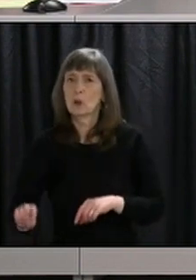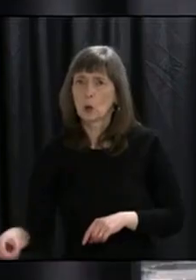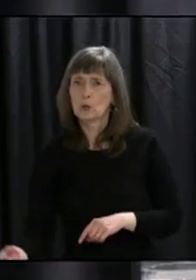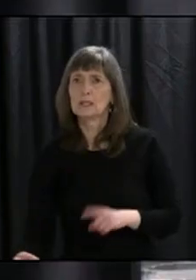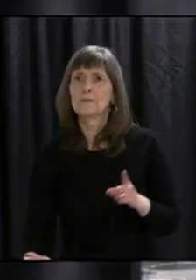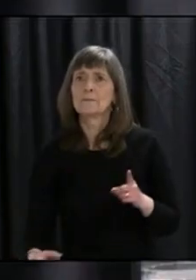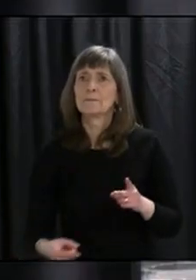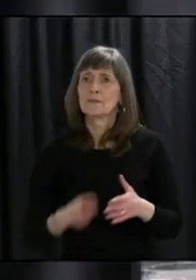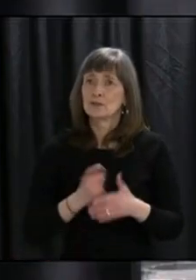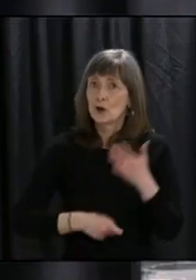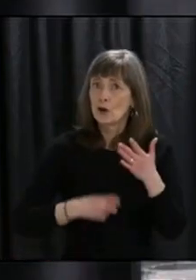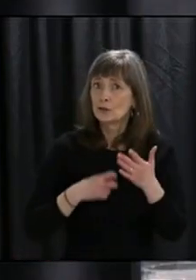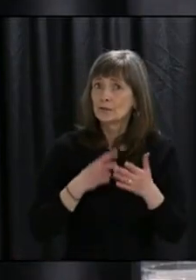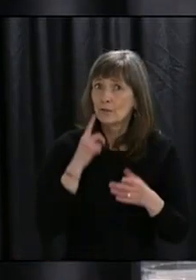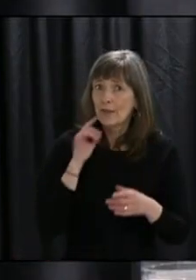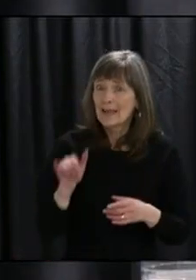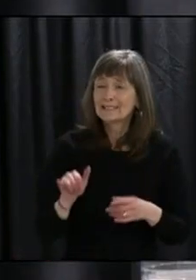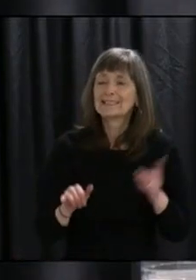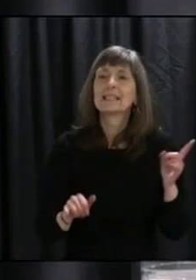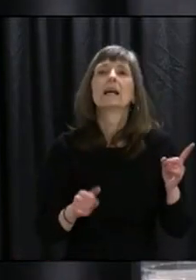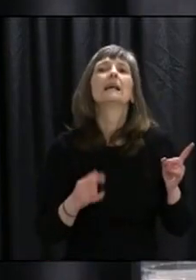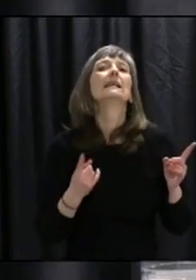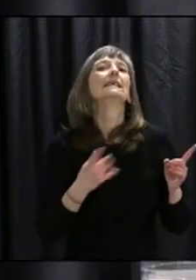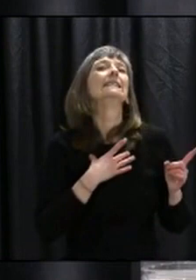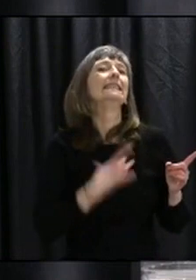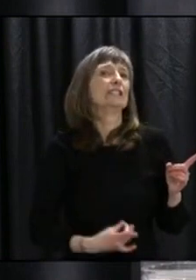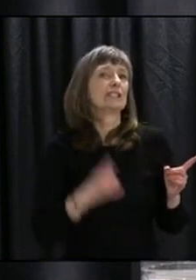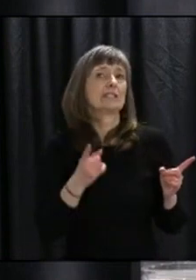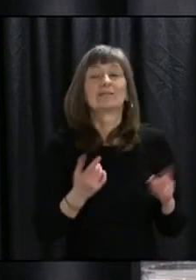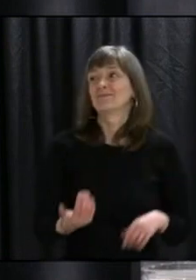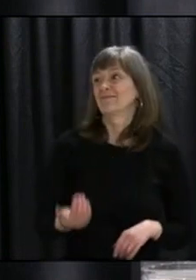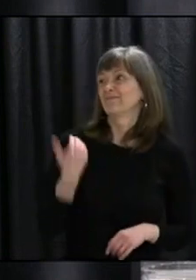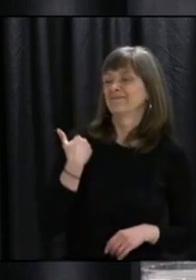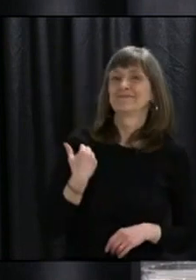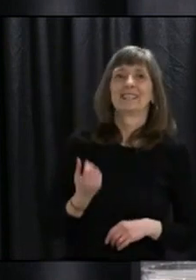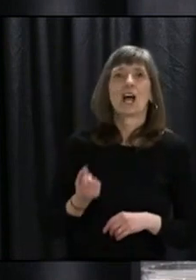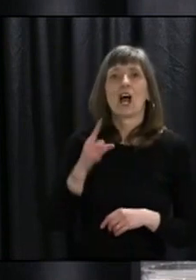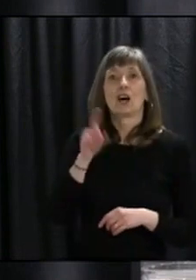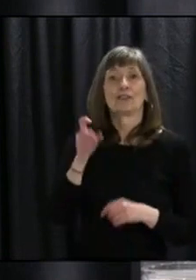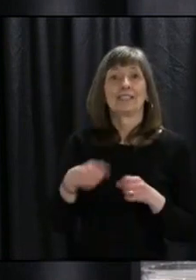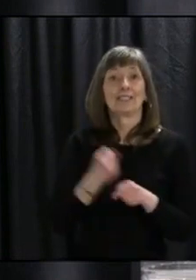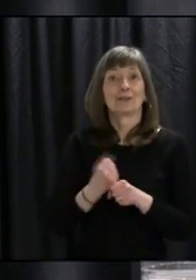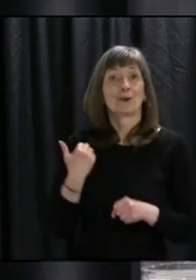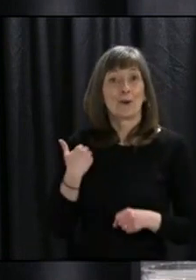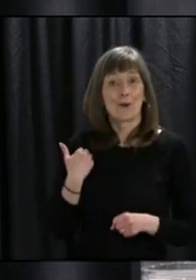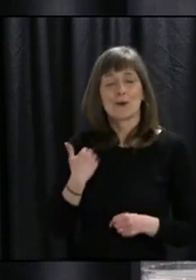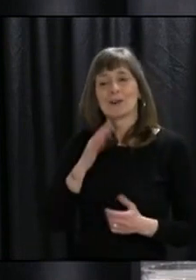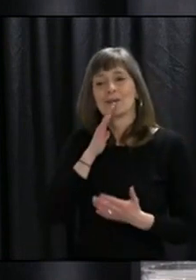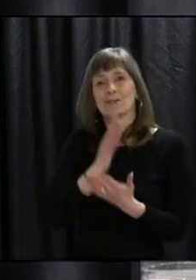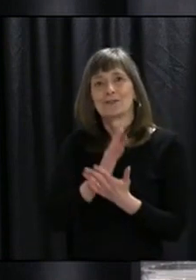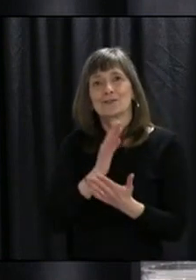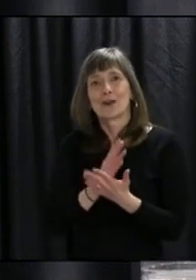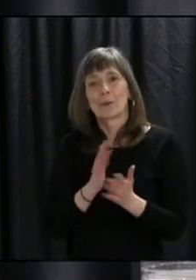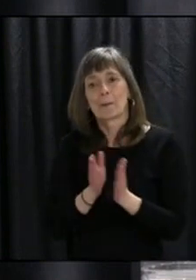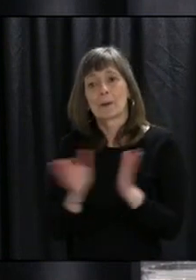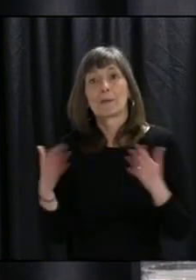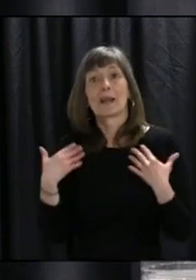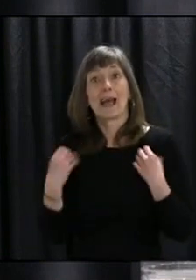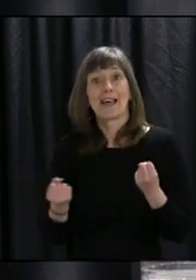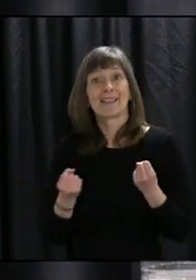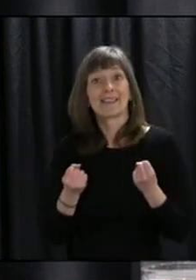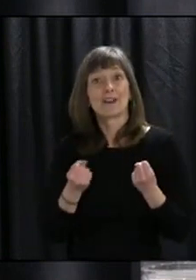biggest things in combating the TB spread at the turn of the last century was public health measures about prohibiting